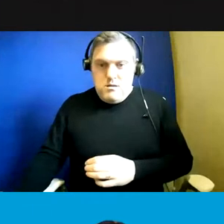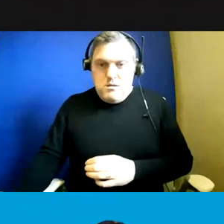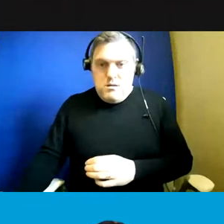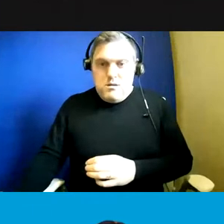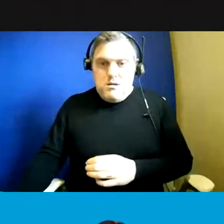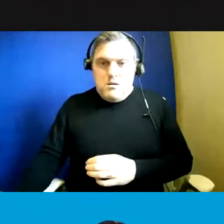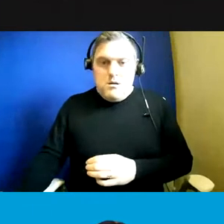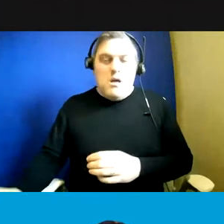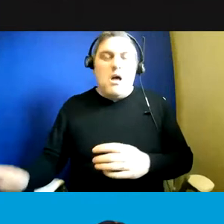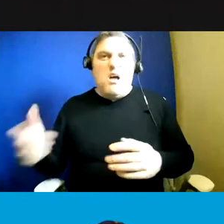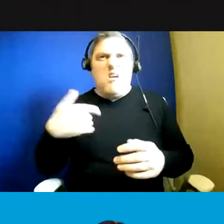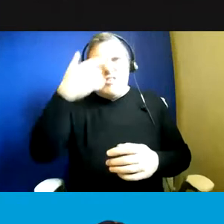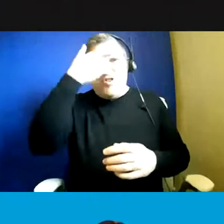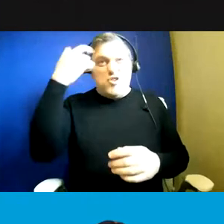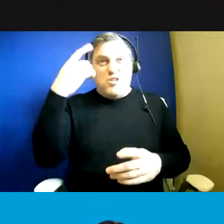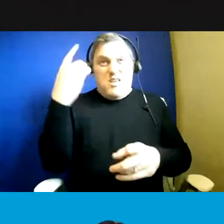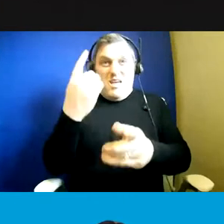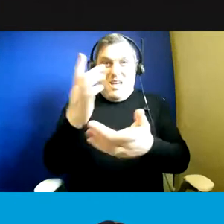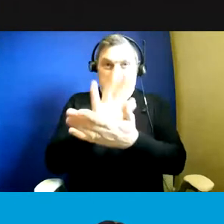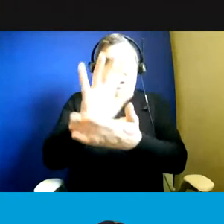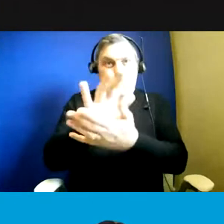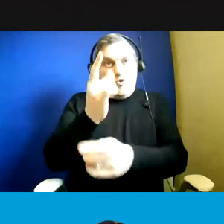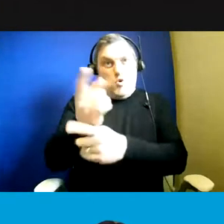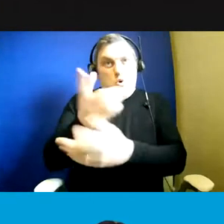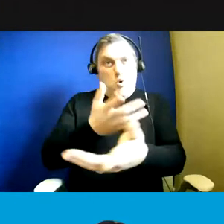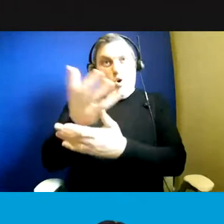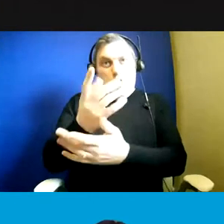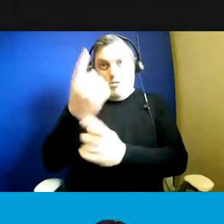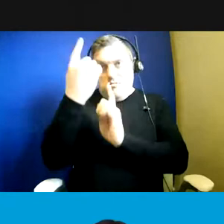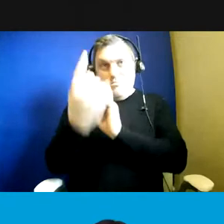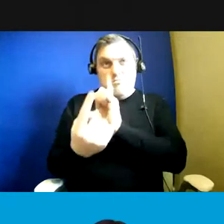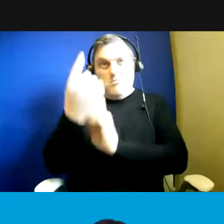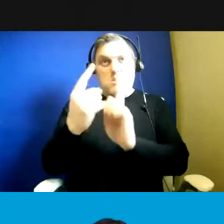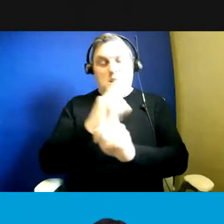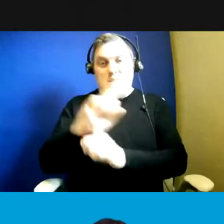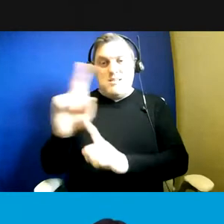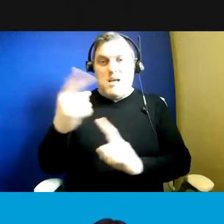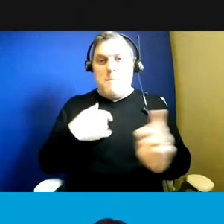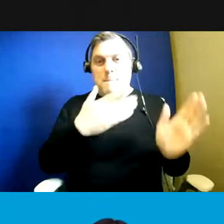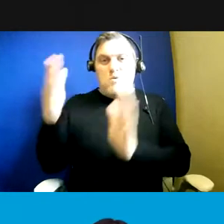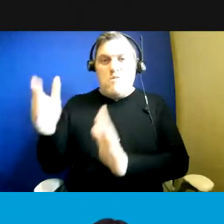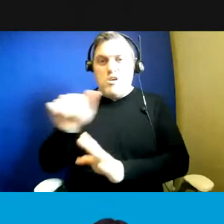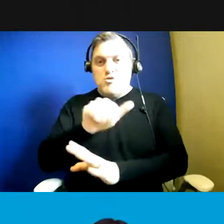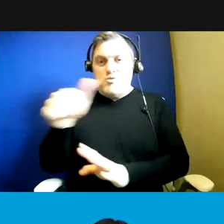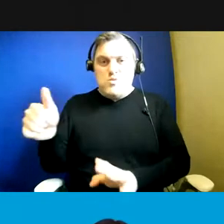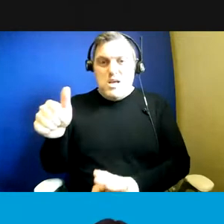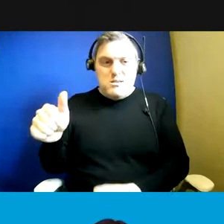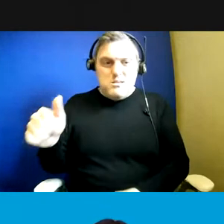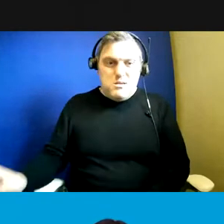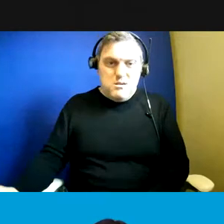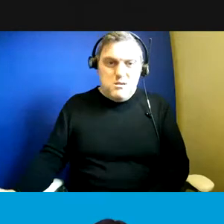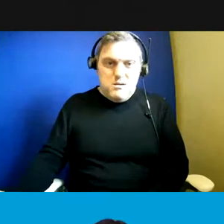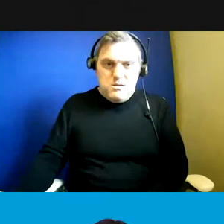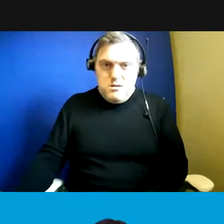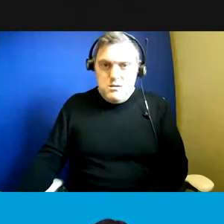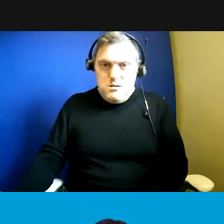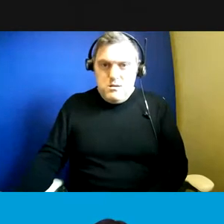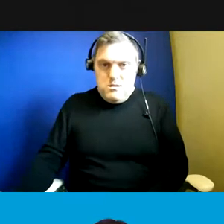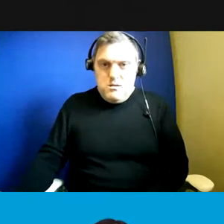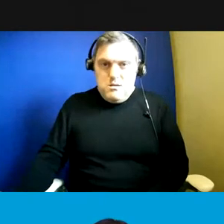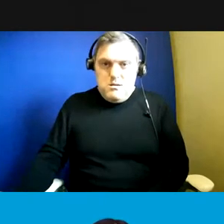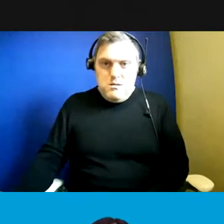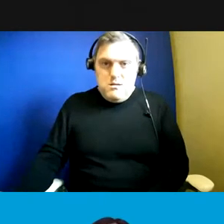said. And as I say, we're very happy to speak with you afterwards. But I'm just now going to move on to the next one. Miriam, if we